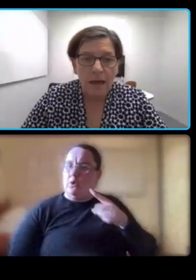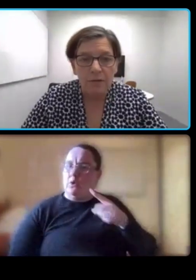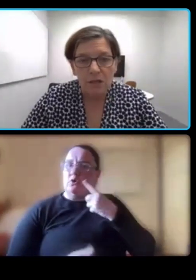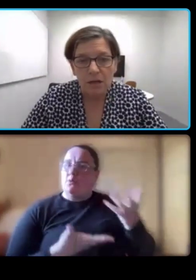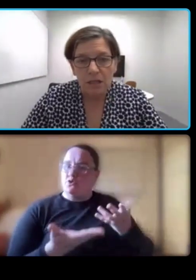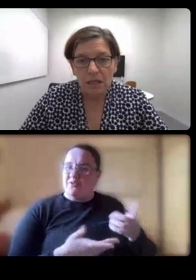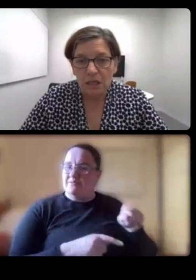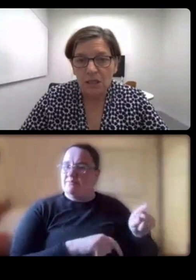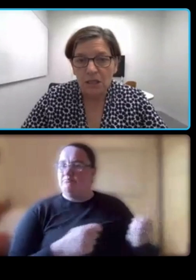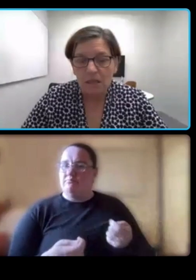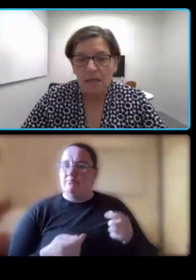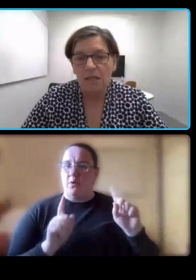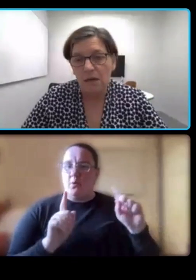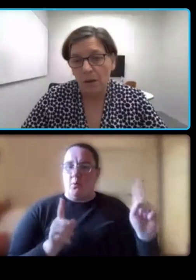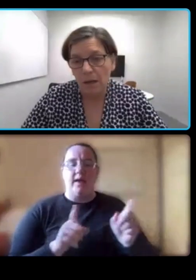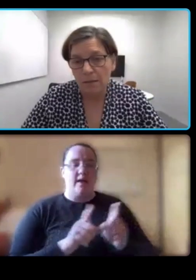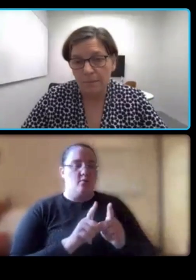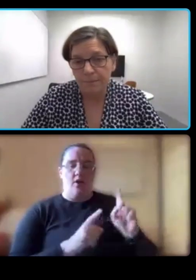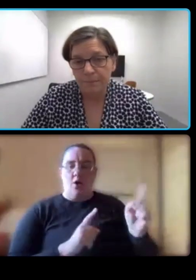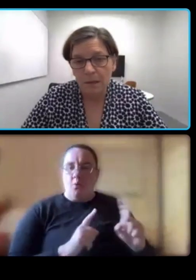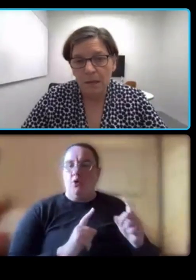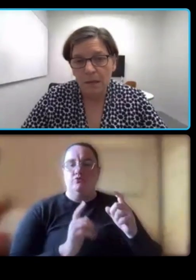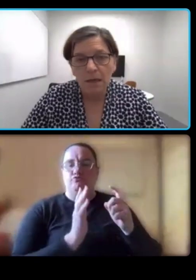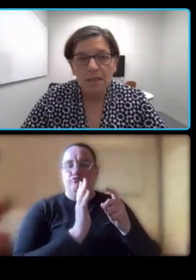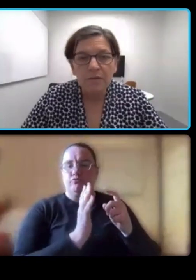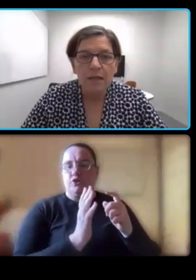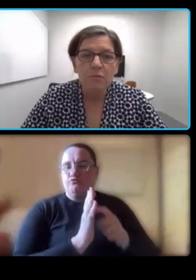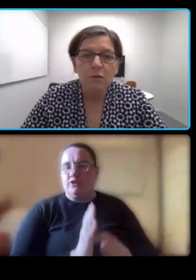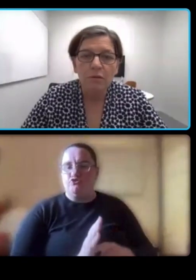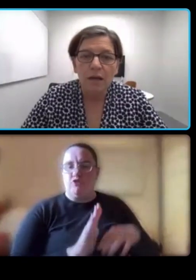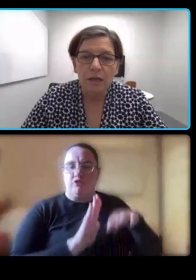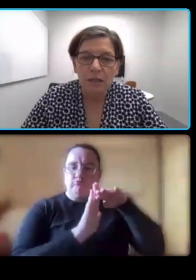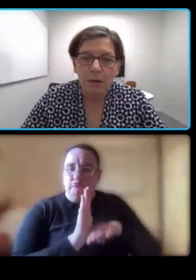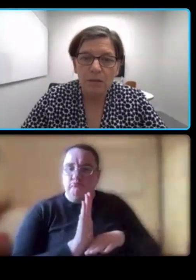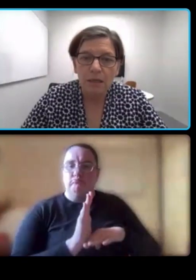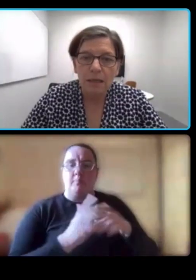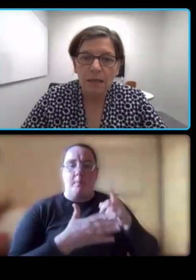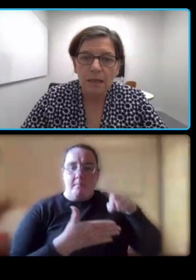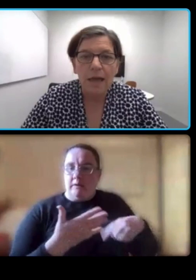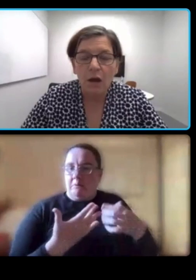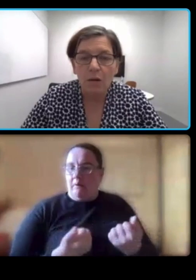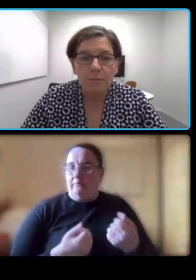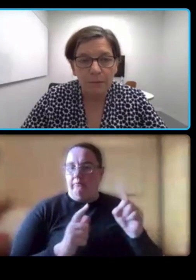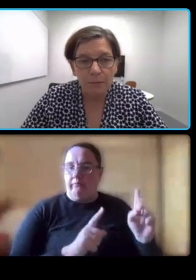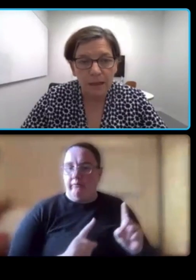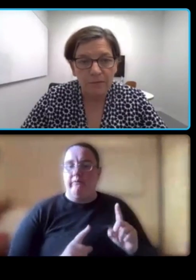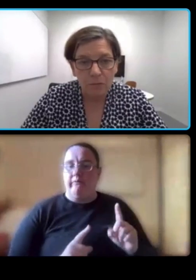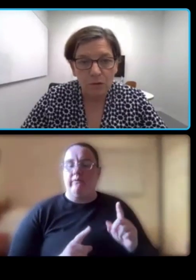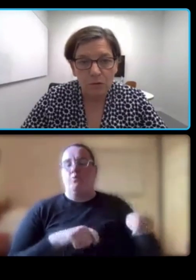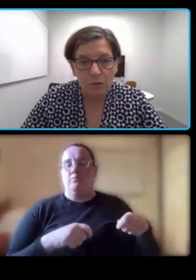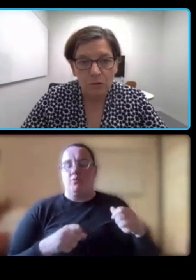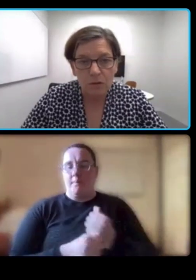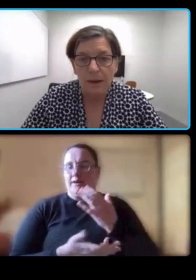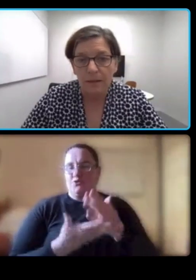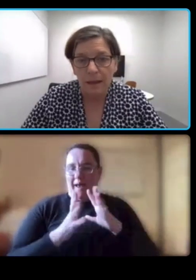deliver, and registration conditions and sanctions that apply to them. This information will provide transparency and help older people make